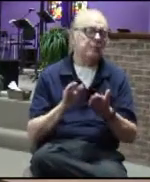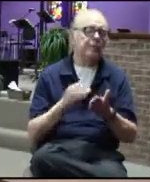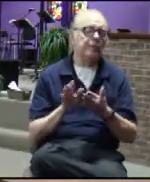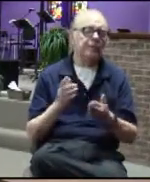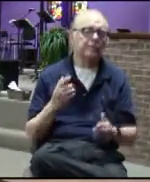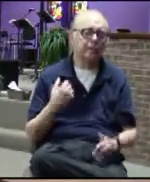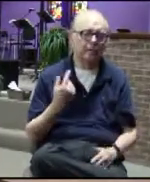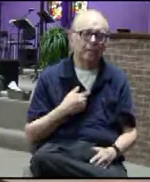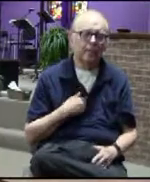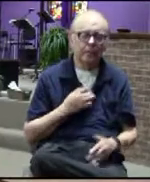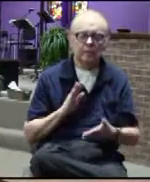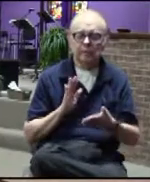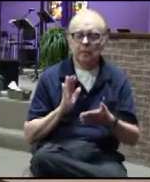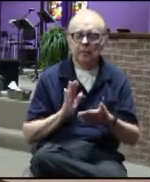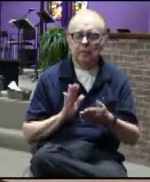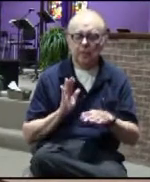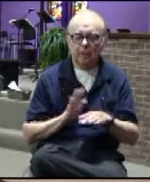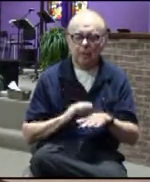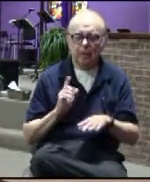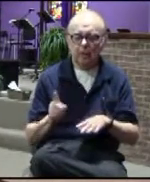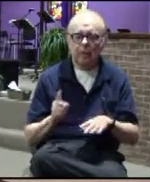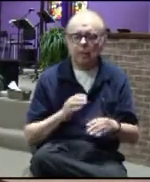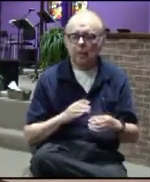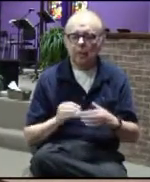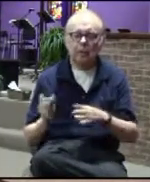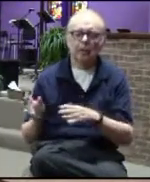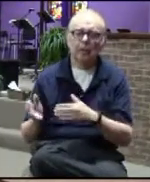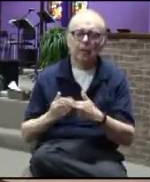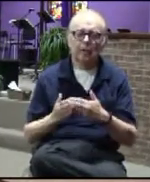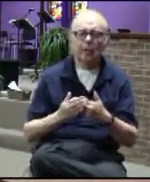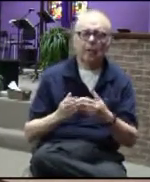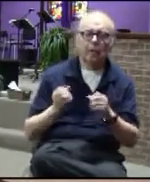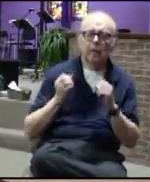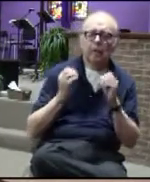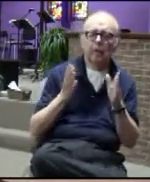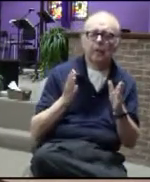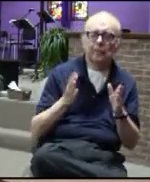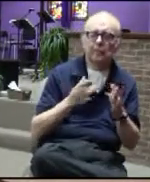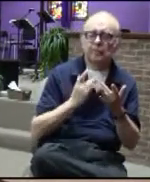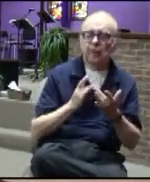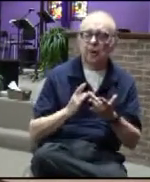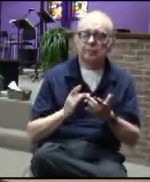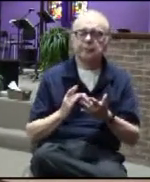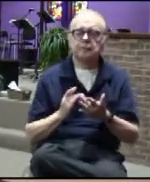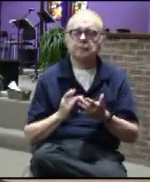us he cautions us he directs us closer to the Father's heart